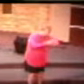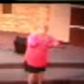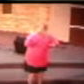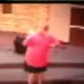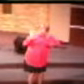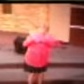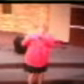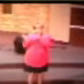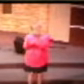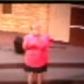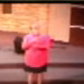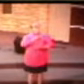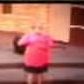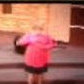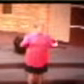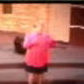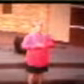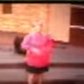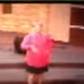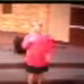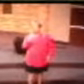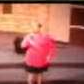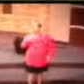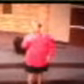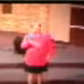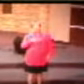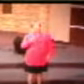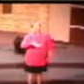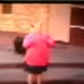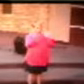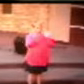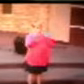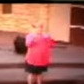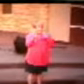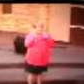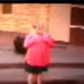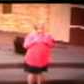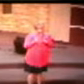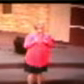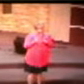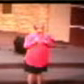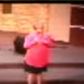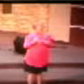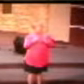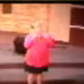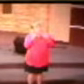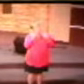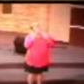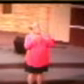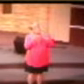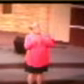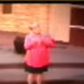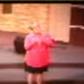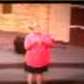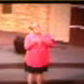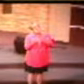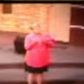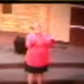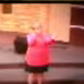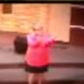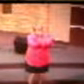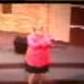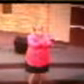family. And so it's just an incredible gift. And I'm thankful to be among you and with